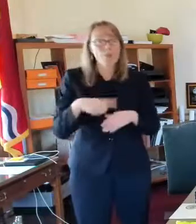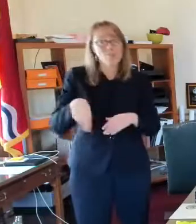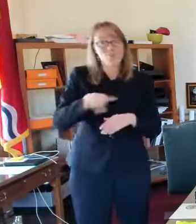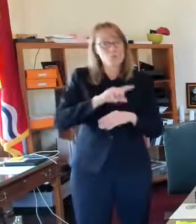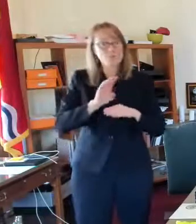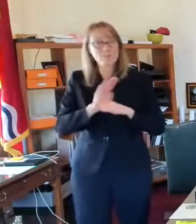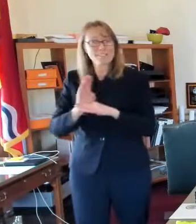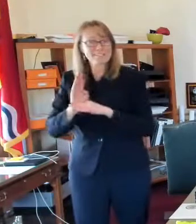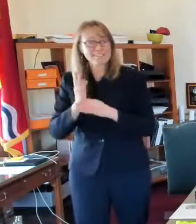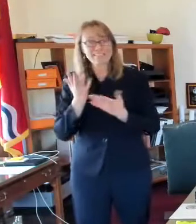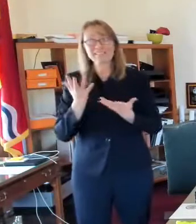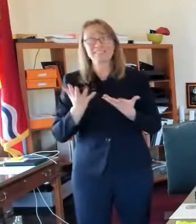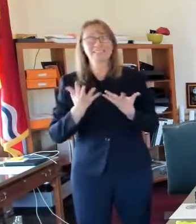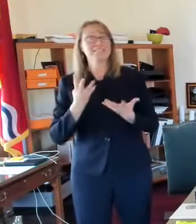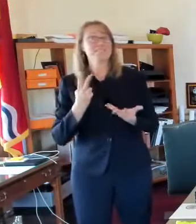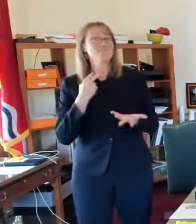And